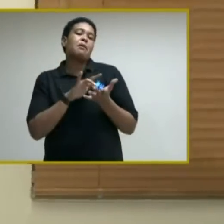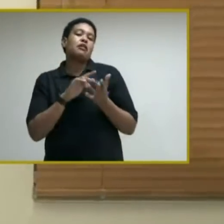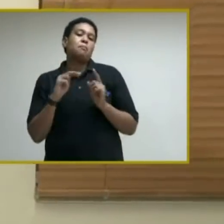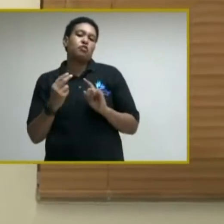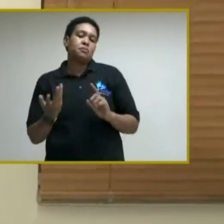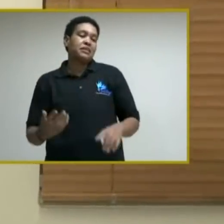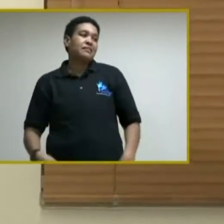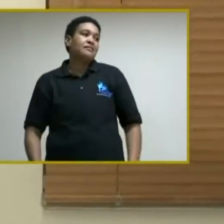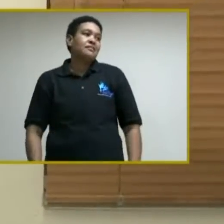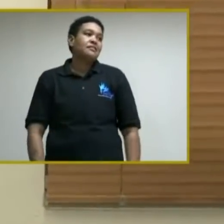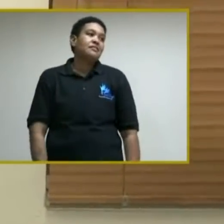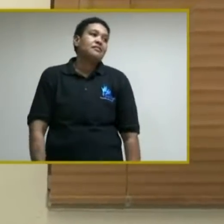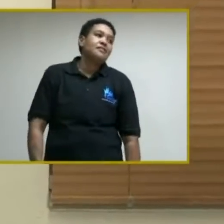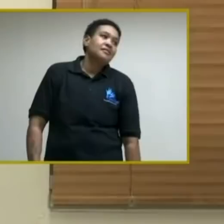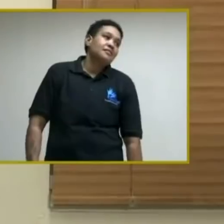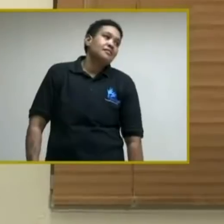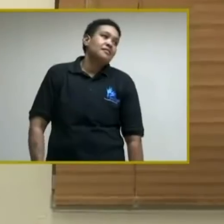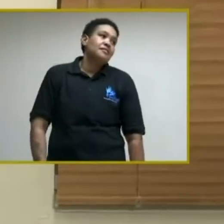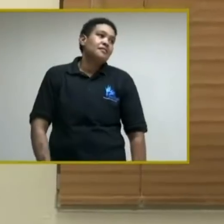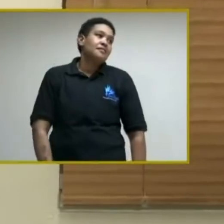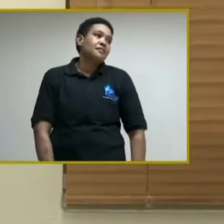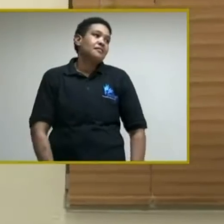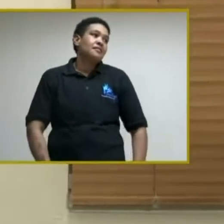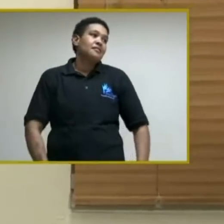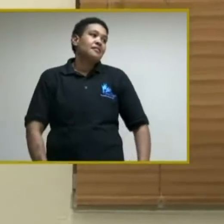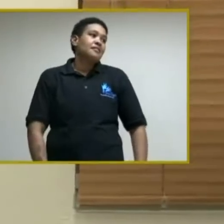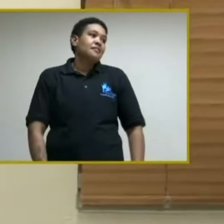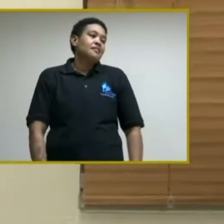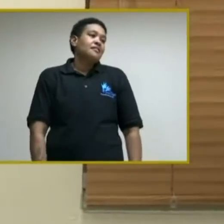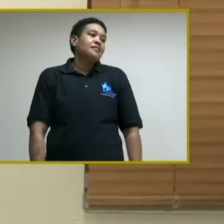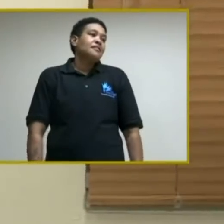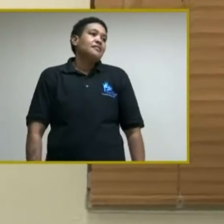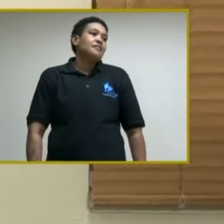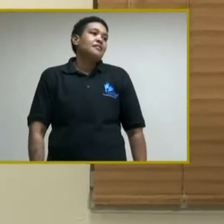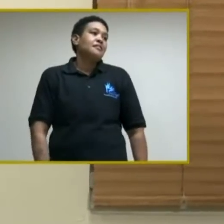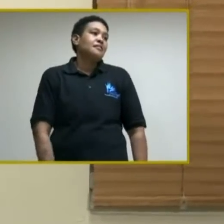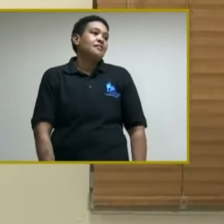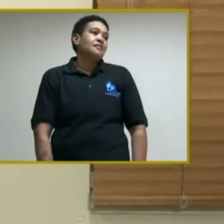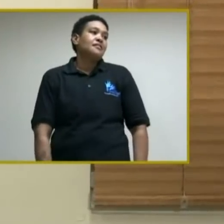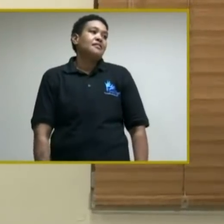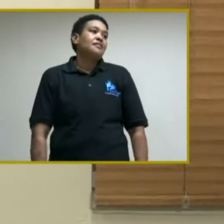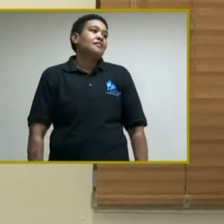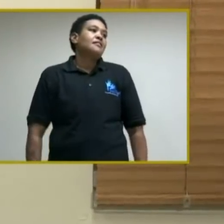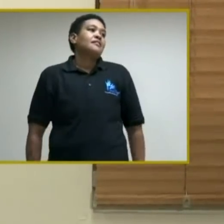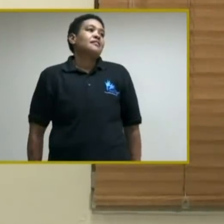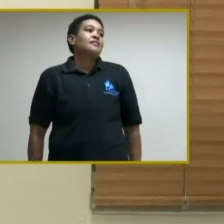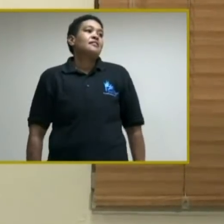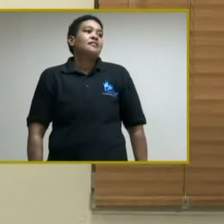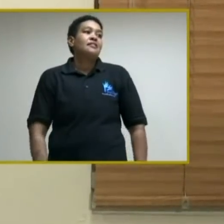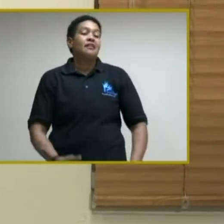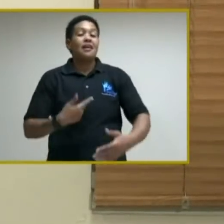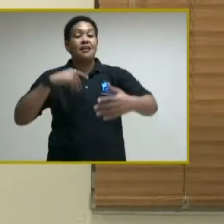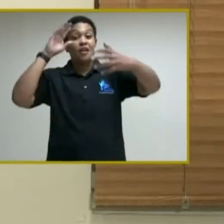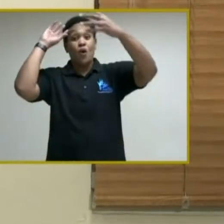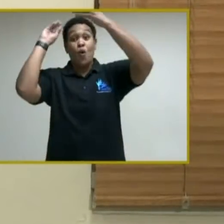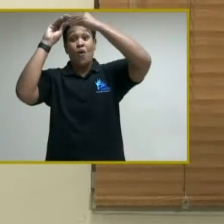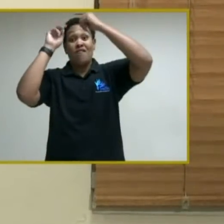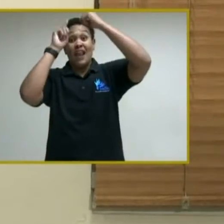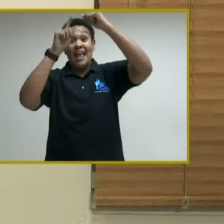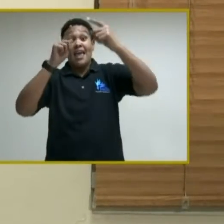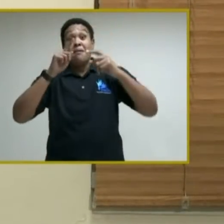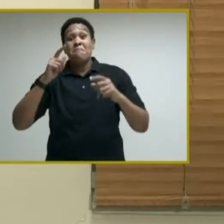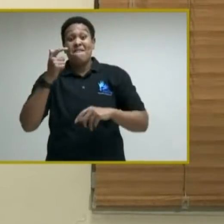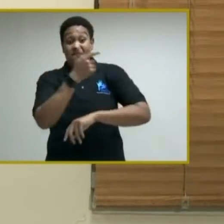I think that our overall aim is to get our vaccination numbers up. And I think that